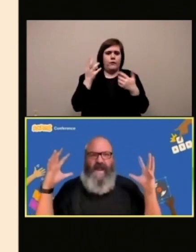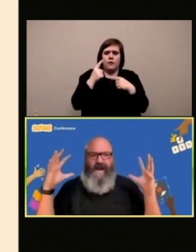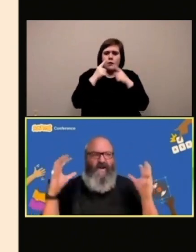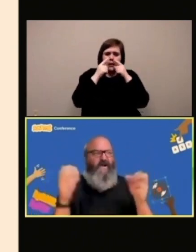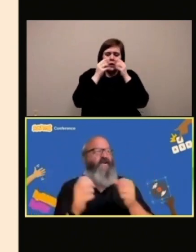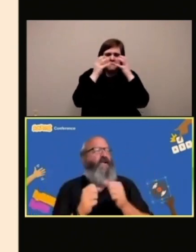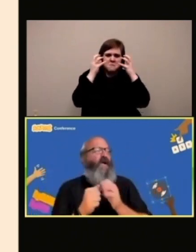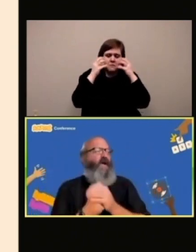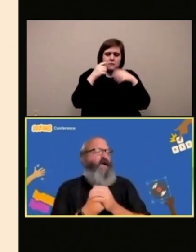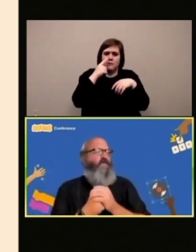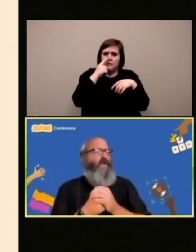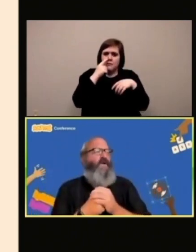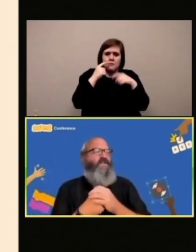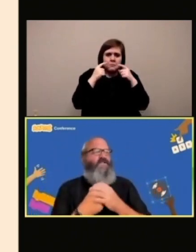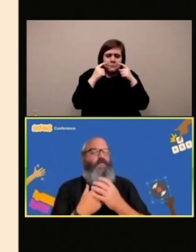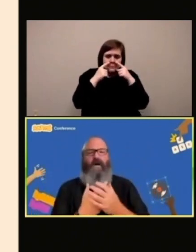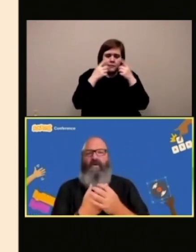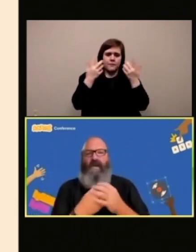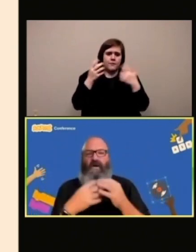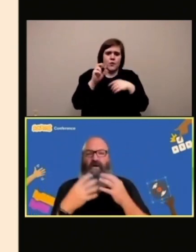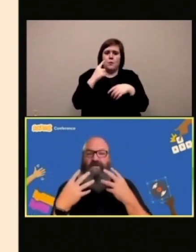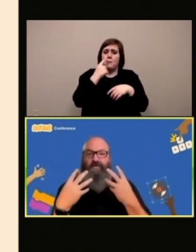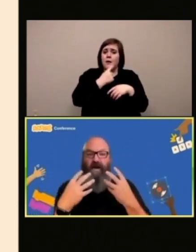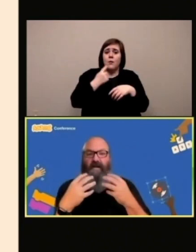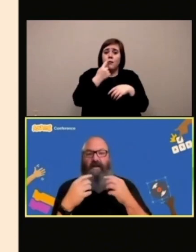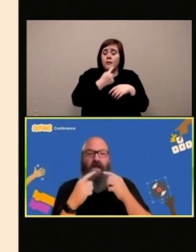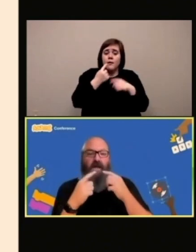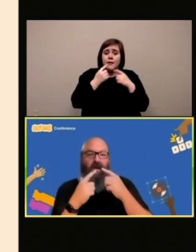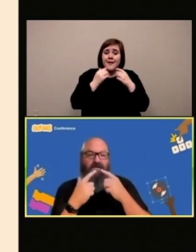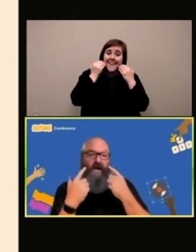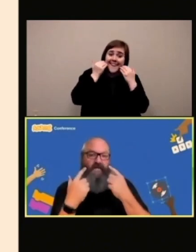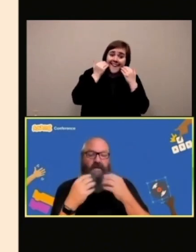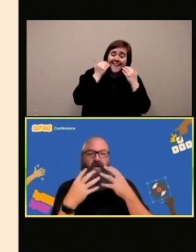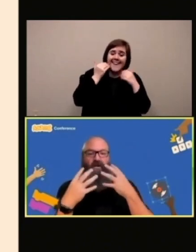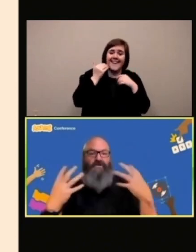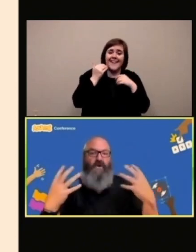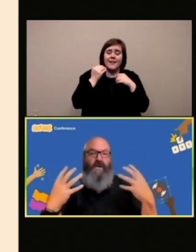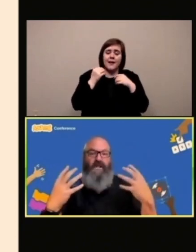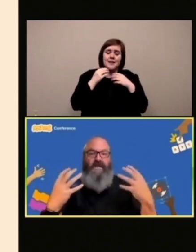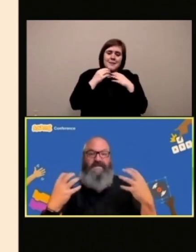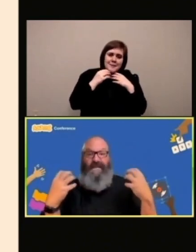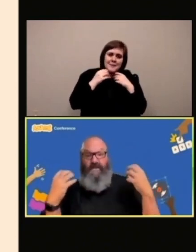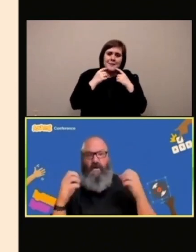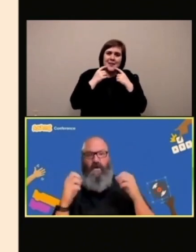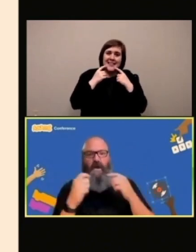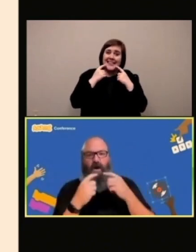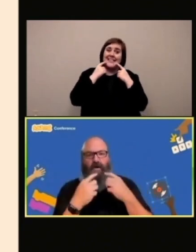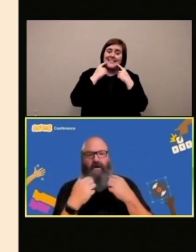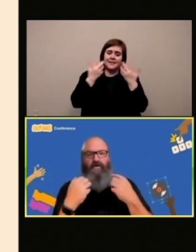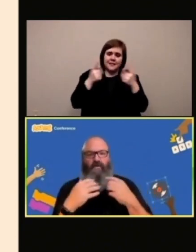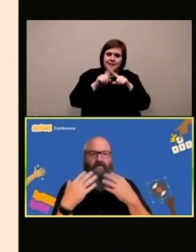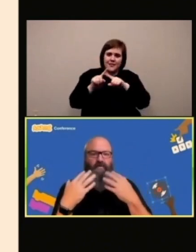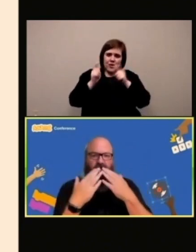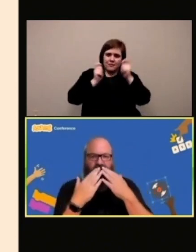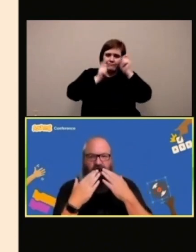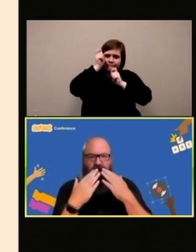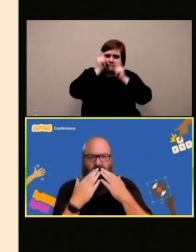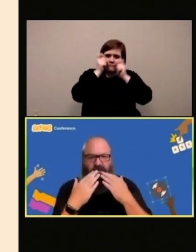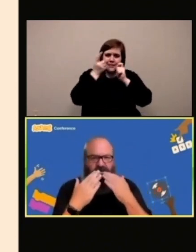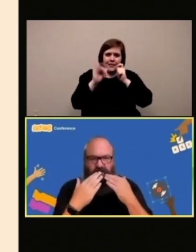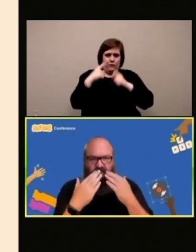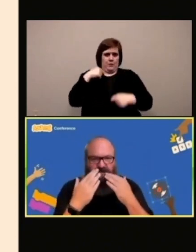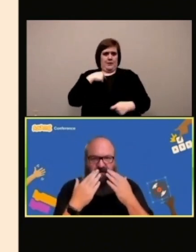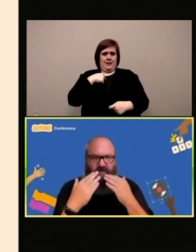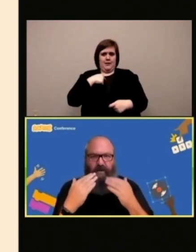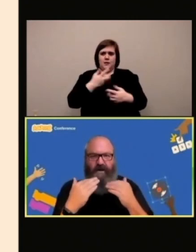nostrils flared? Or what does your mouth look like? Are you smiling like a soft smile? Or are you showing a lot of teeth? Or are with me, it's kind of hard to